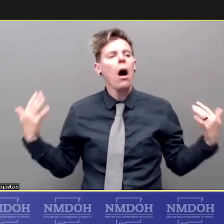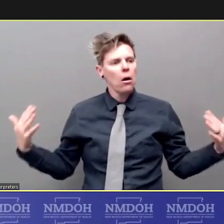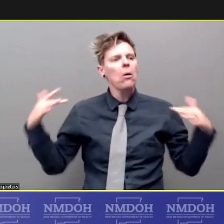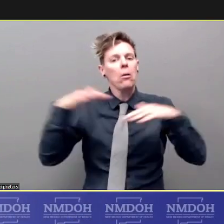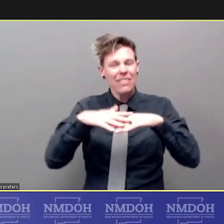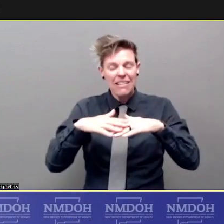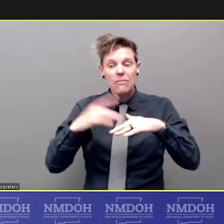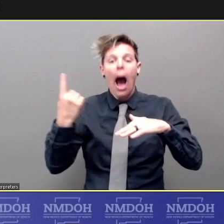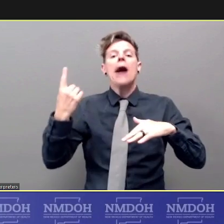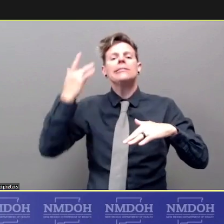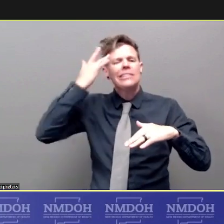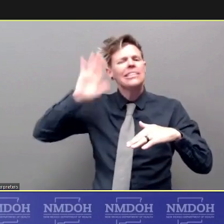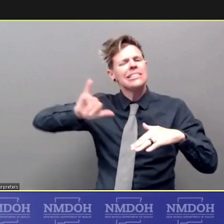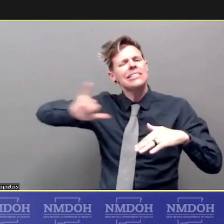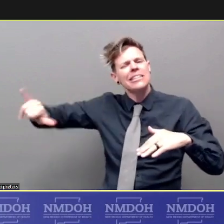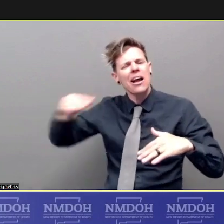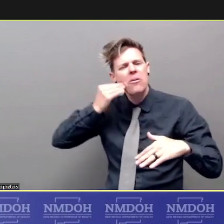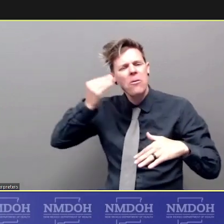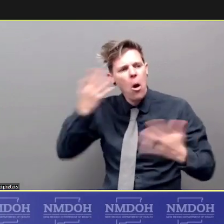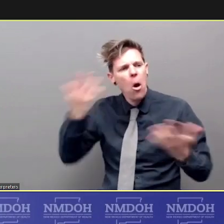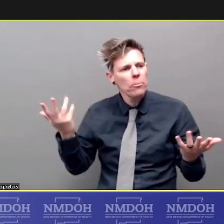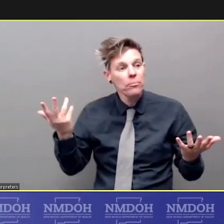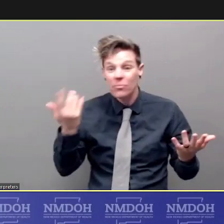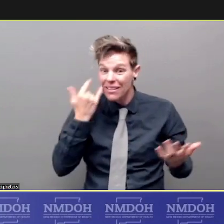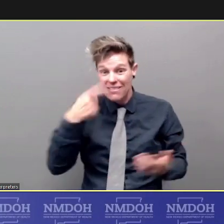been vaccinated yet. Dr. Duran.